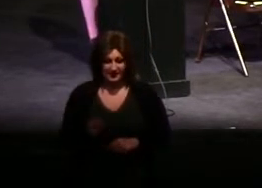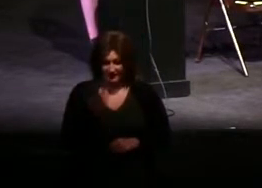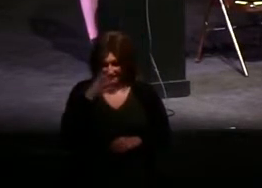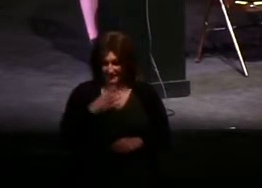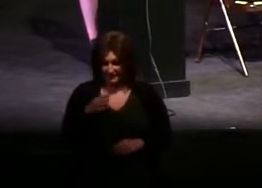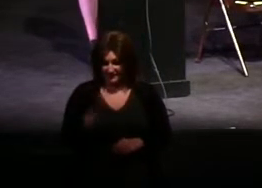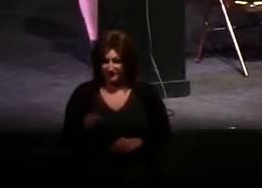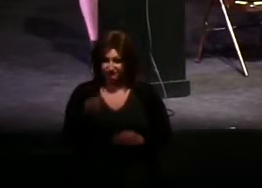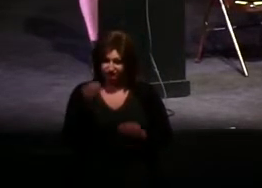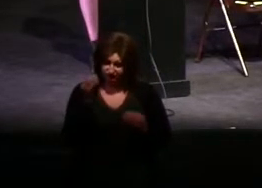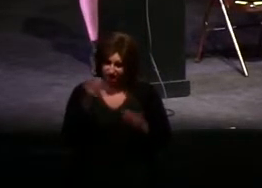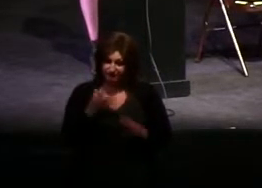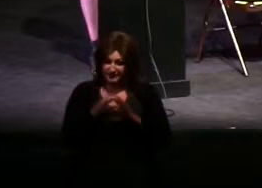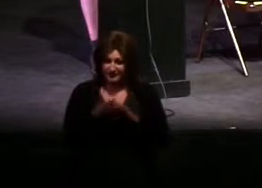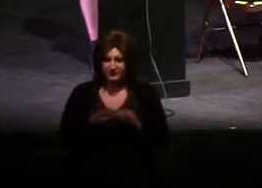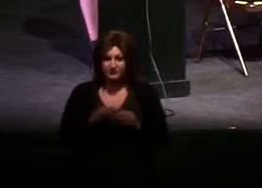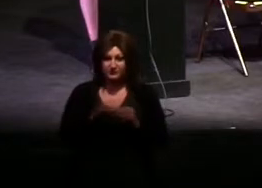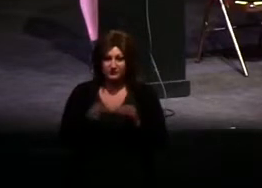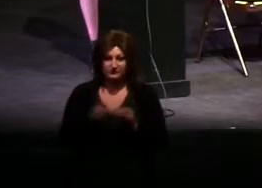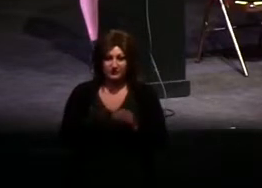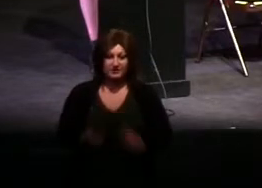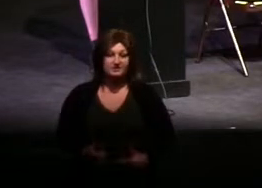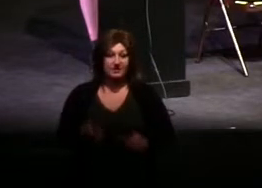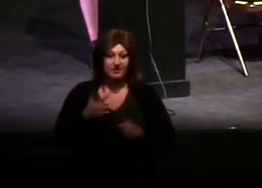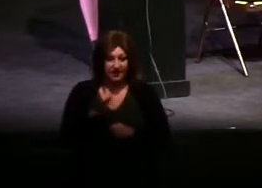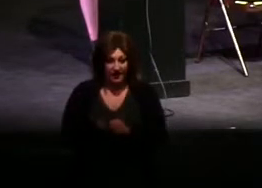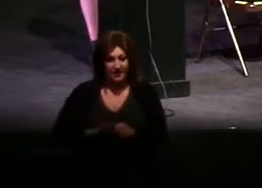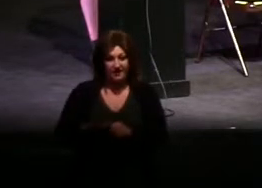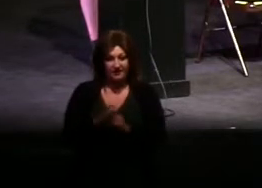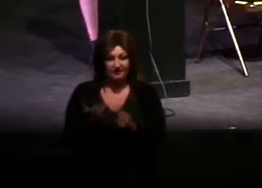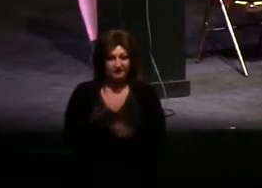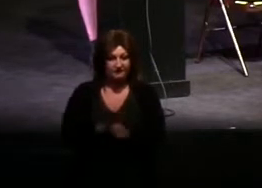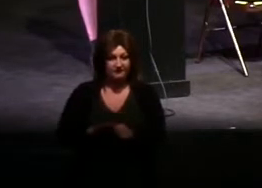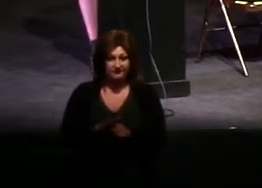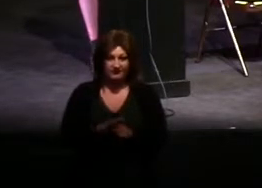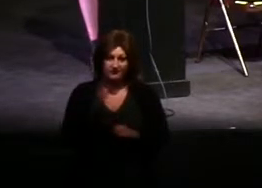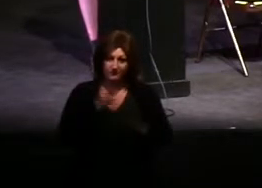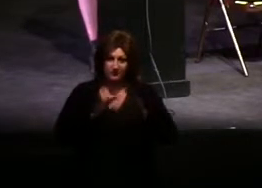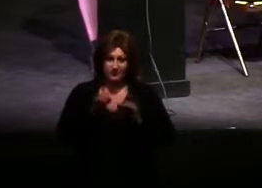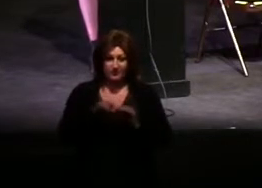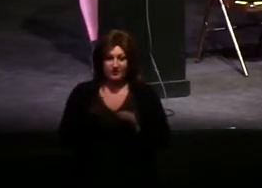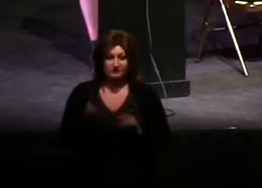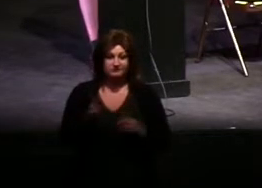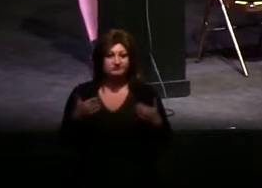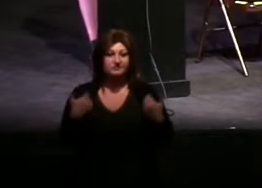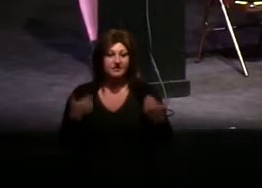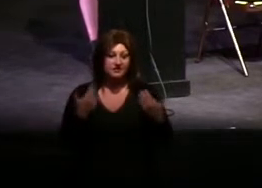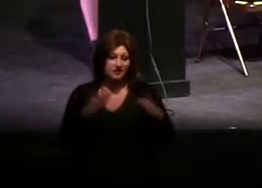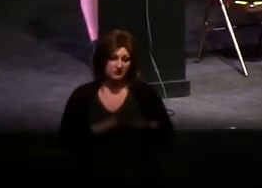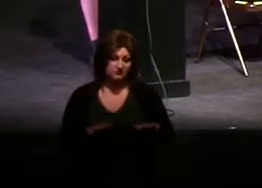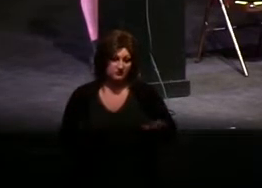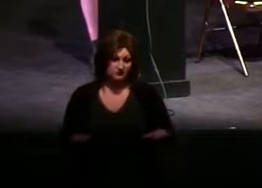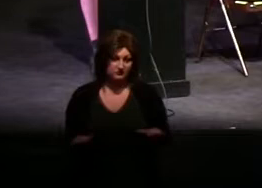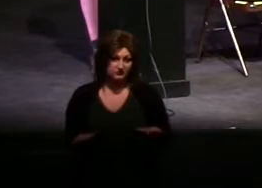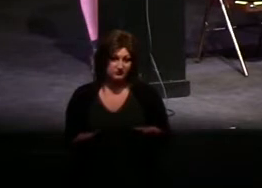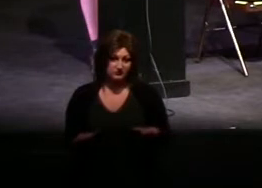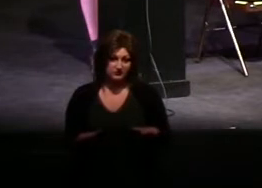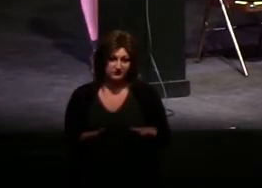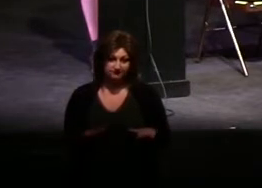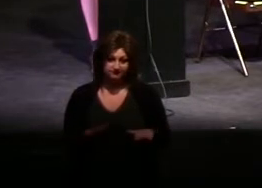He told me a lot of stories about his life on the Palouse, including the fact that he was very concerned about his two young children losing